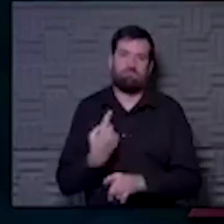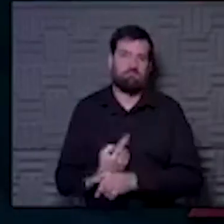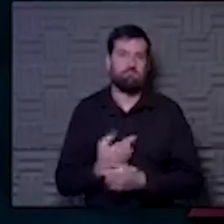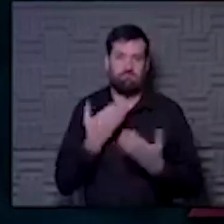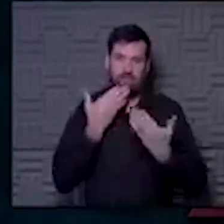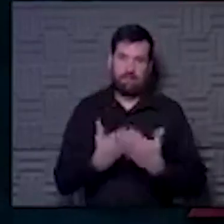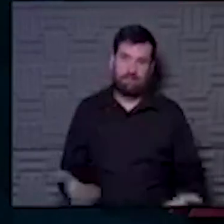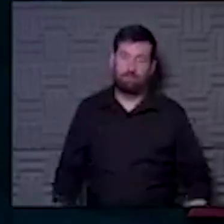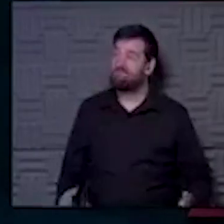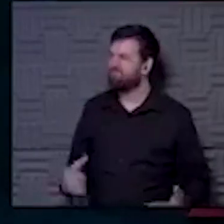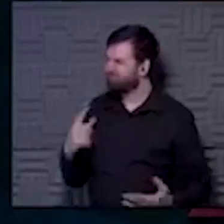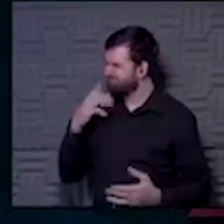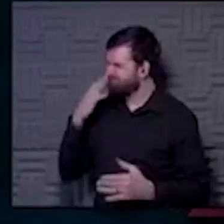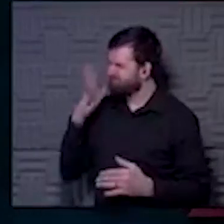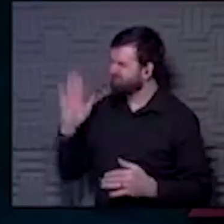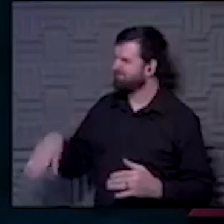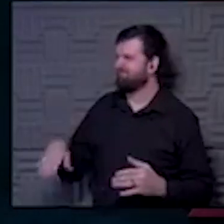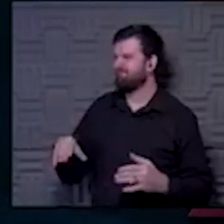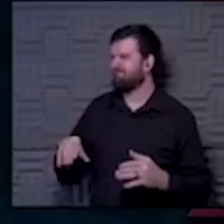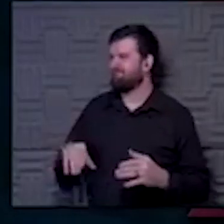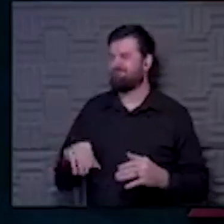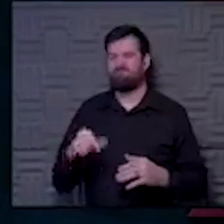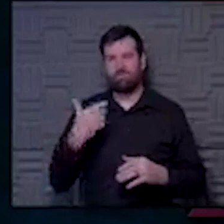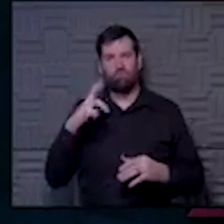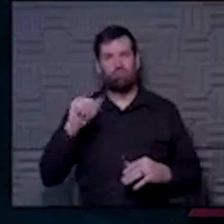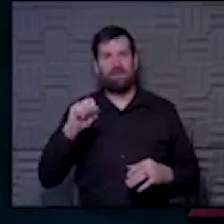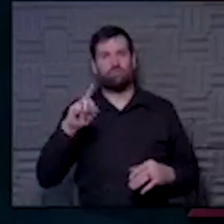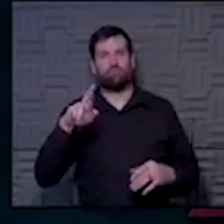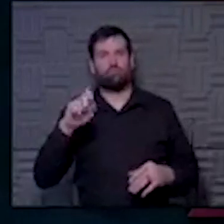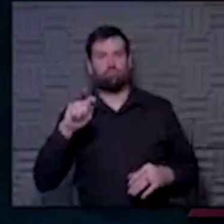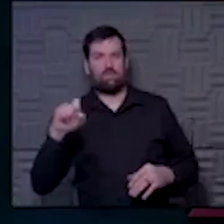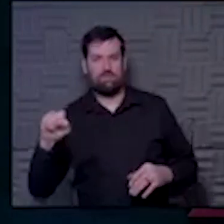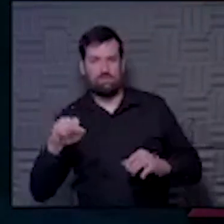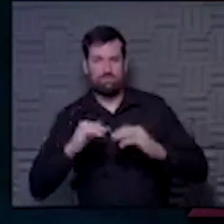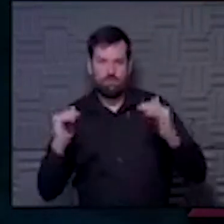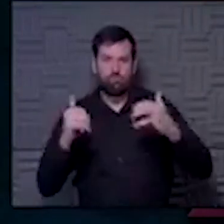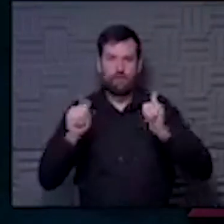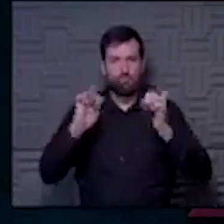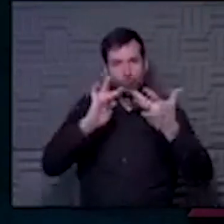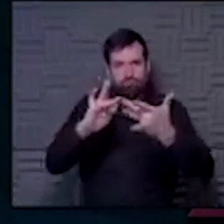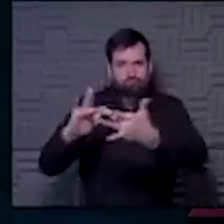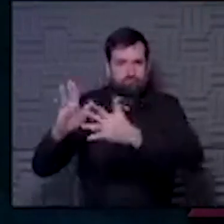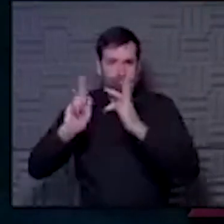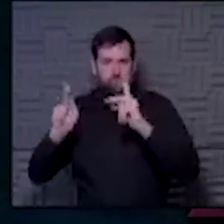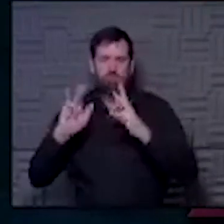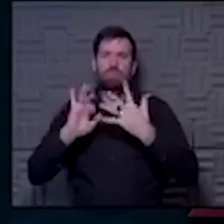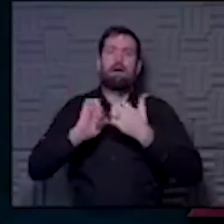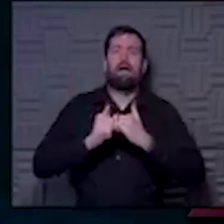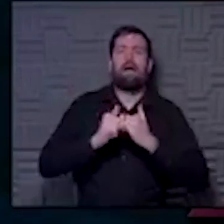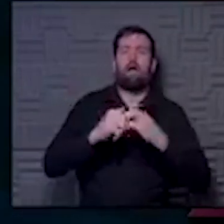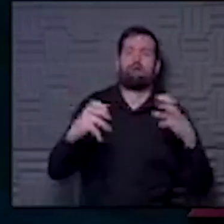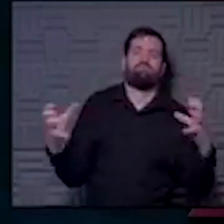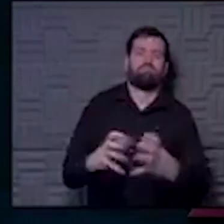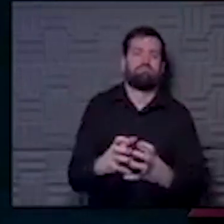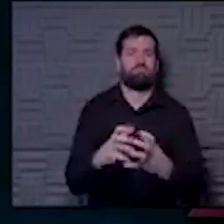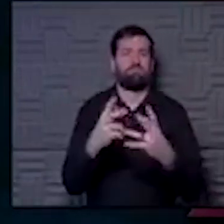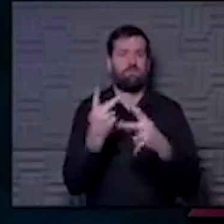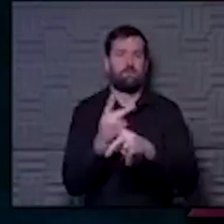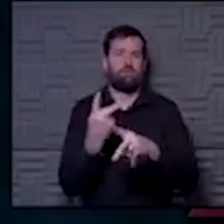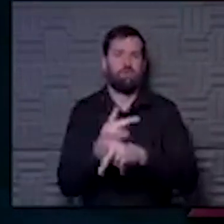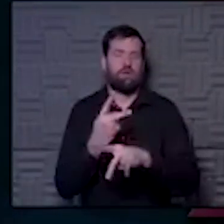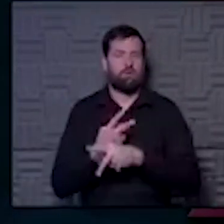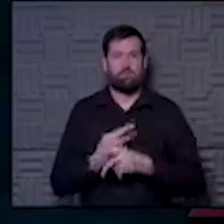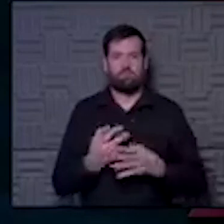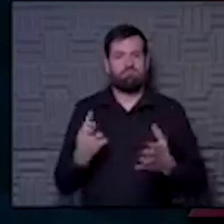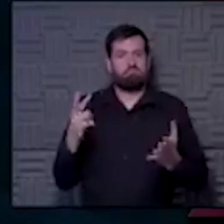That's great. You know what I love? I love that it's a grassroots level, reaching out to people and asking them, how do we come together to figure out what